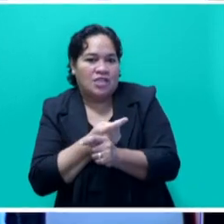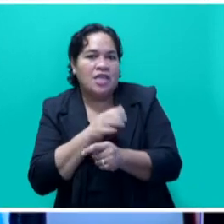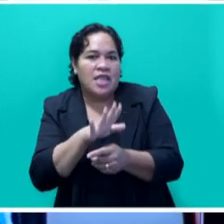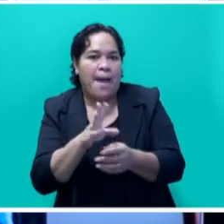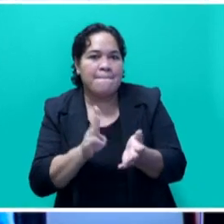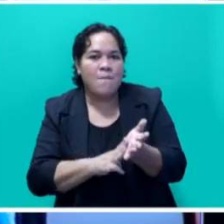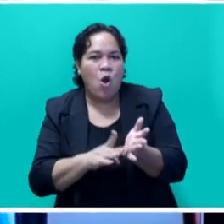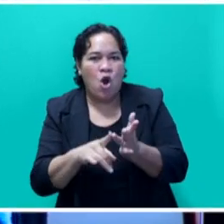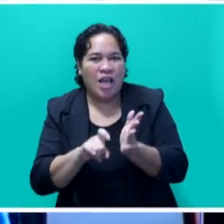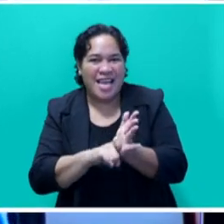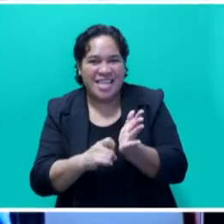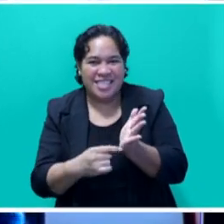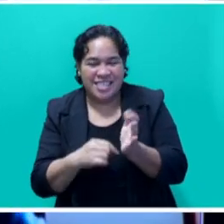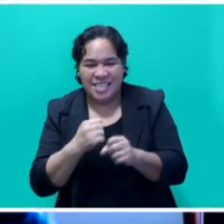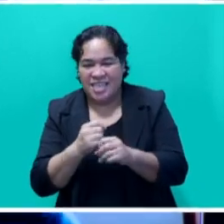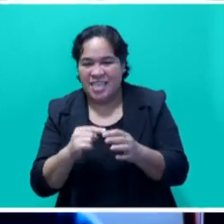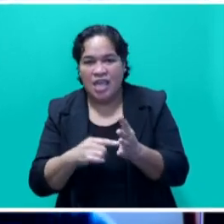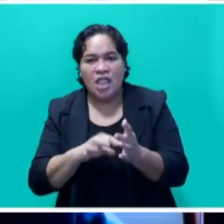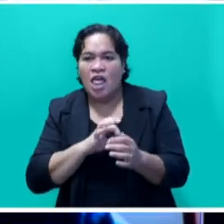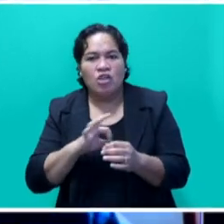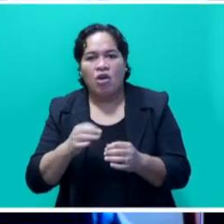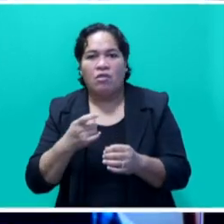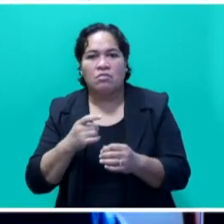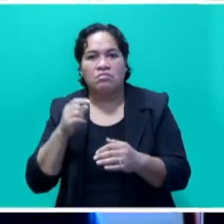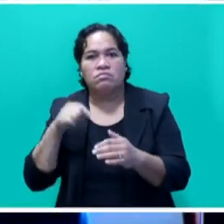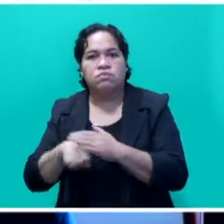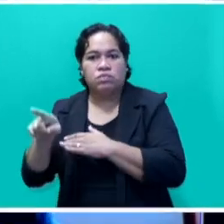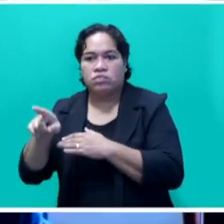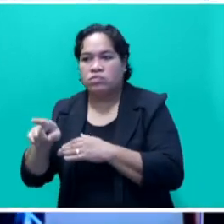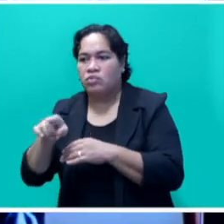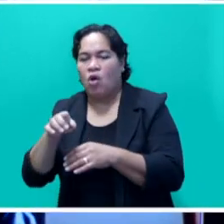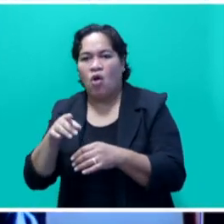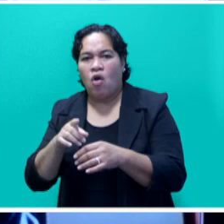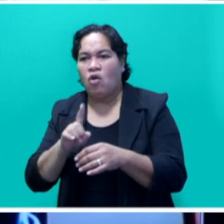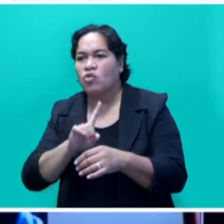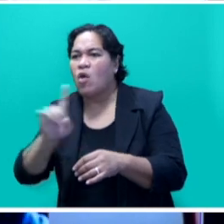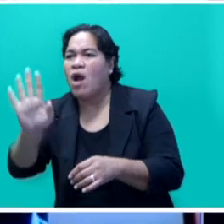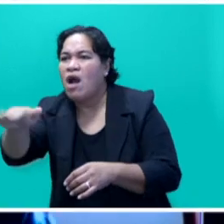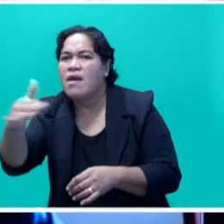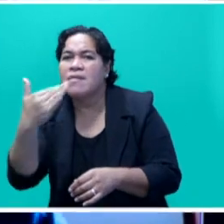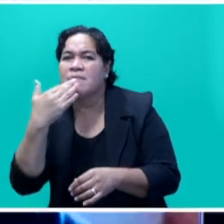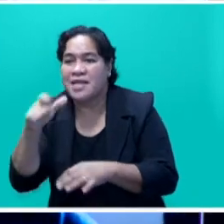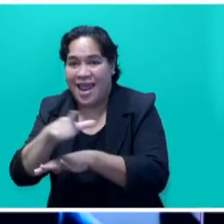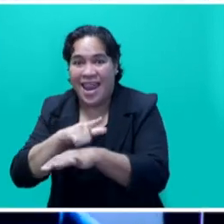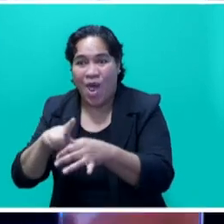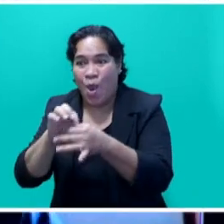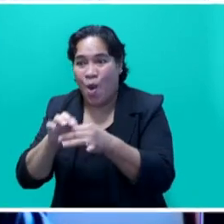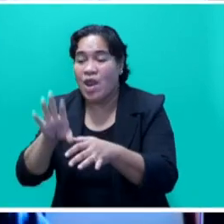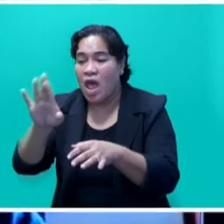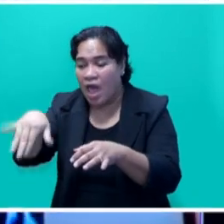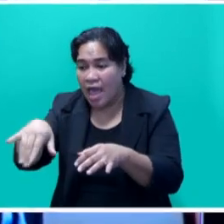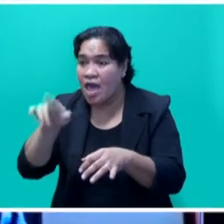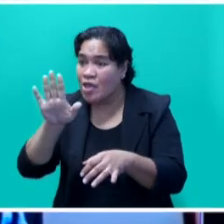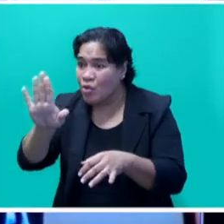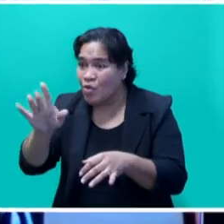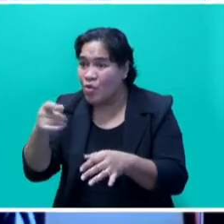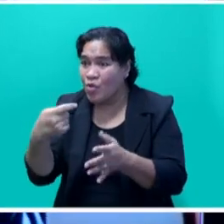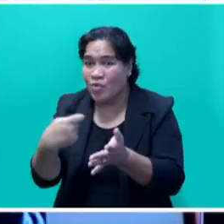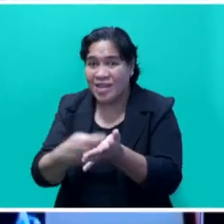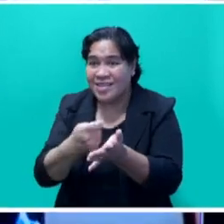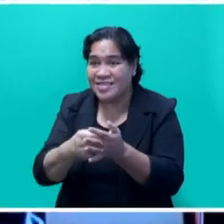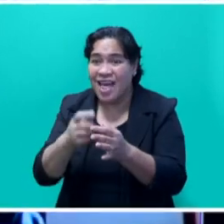mortgagee, they don't go running off to the landowning unit and say, hey, by the way, you know this land you leased 30 years